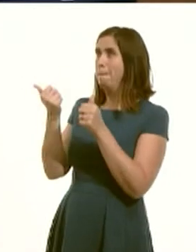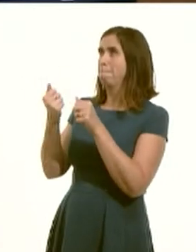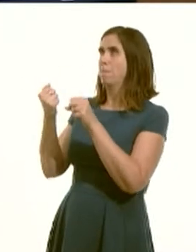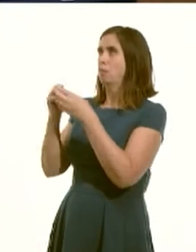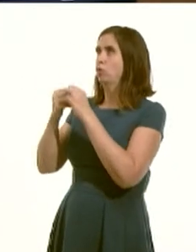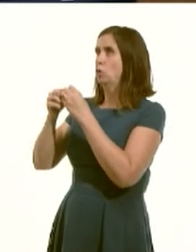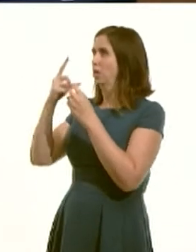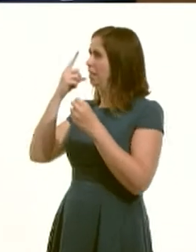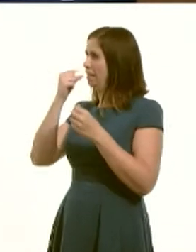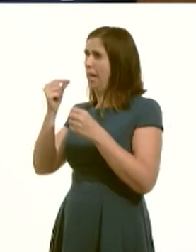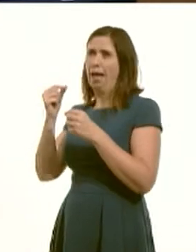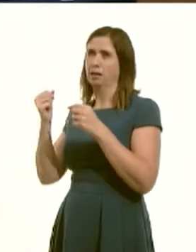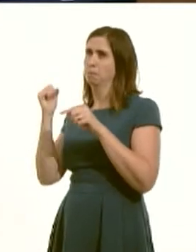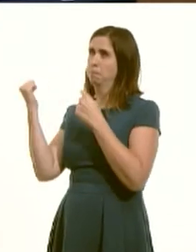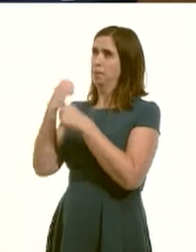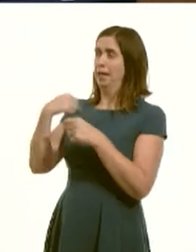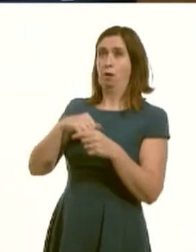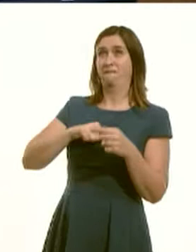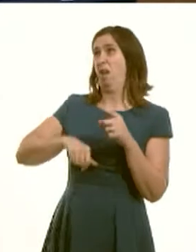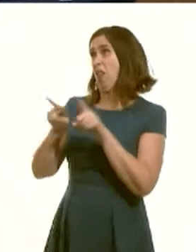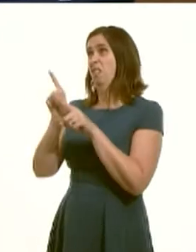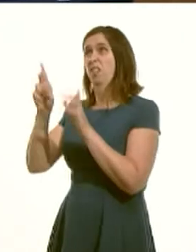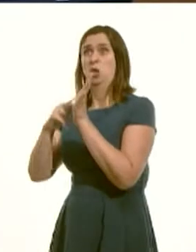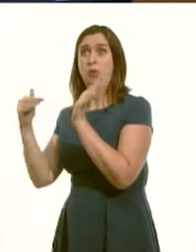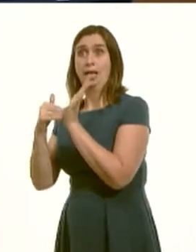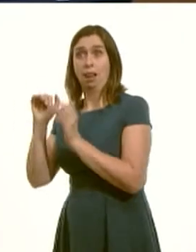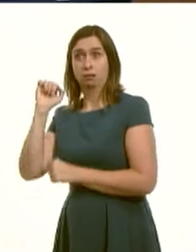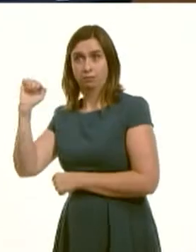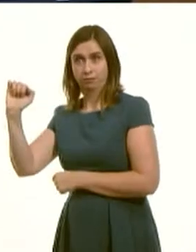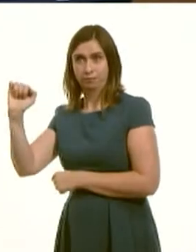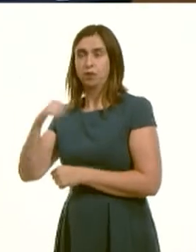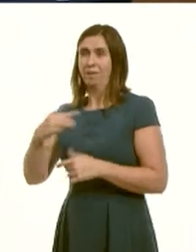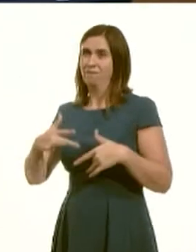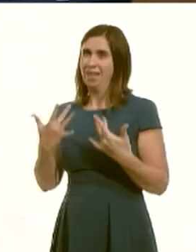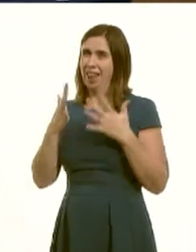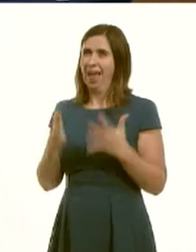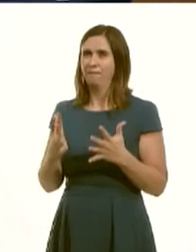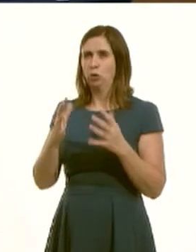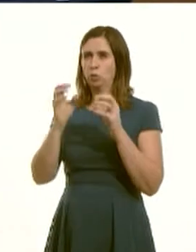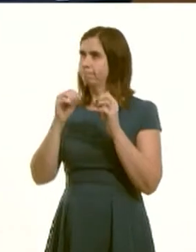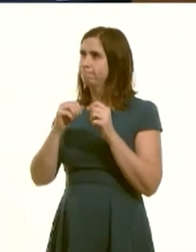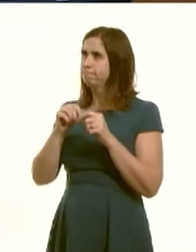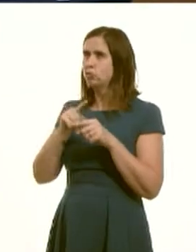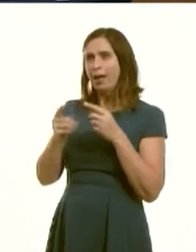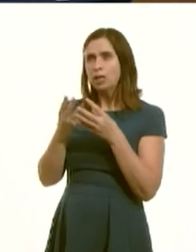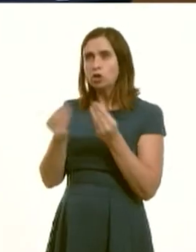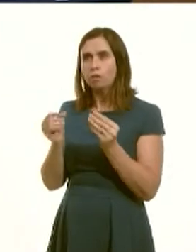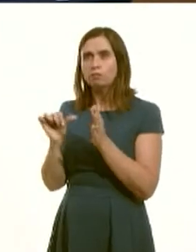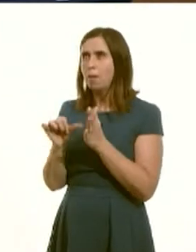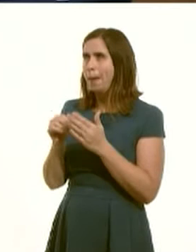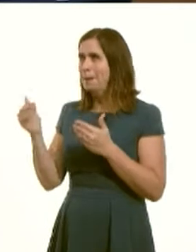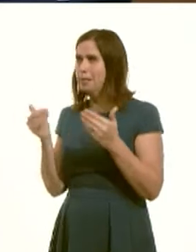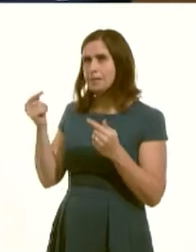to compete at a level far below our farmers are able to do, New Zealand being one example of it. So the key for us is getting over that problem by having a